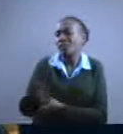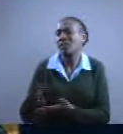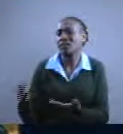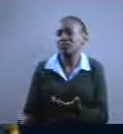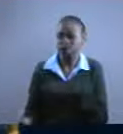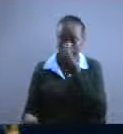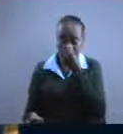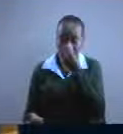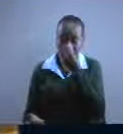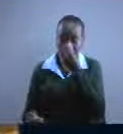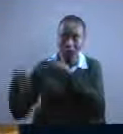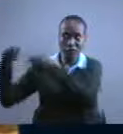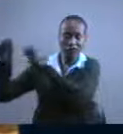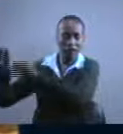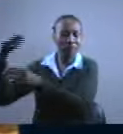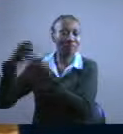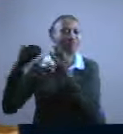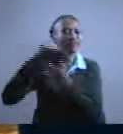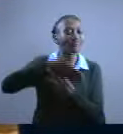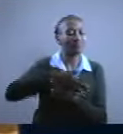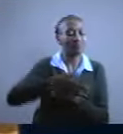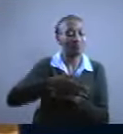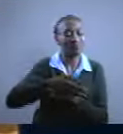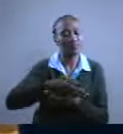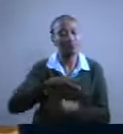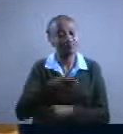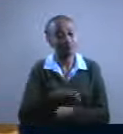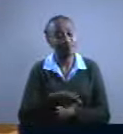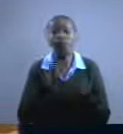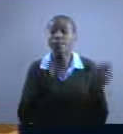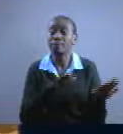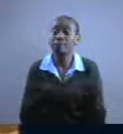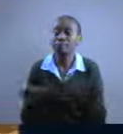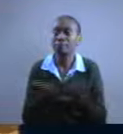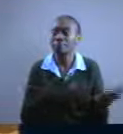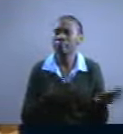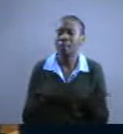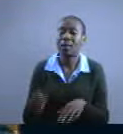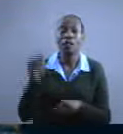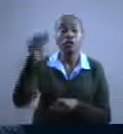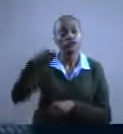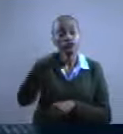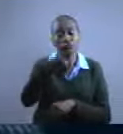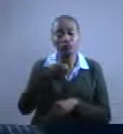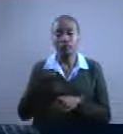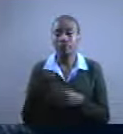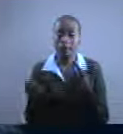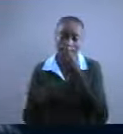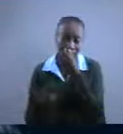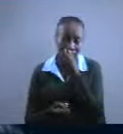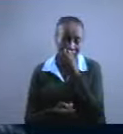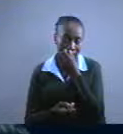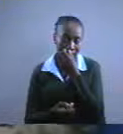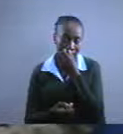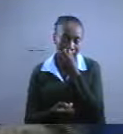is bleeding to death. There's a point of order. Yes, sir. You have the floor. You have the